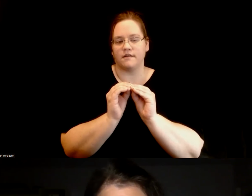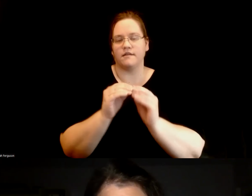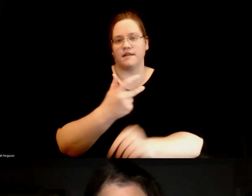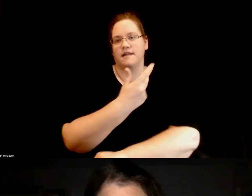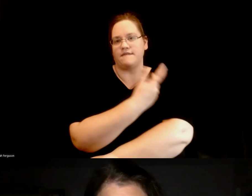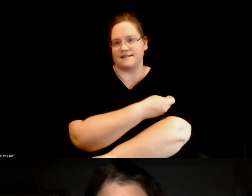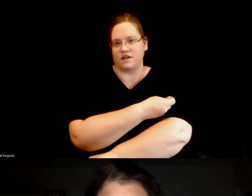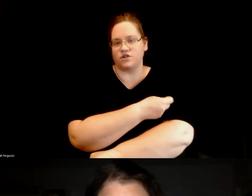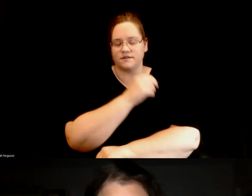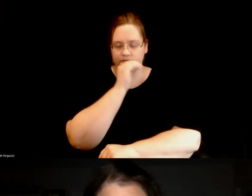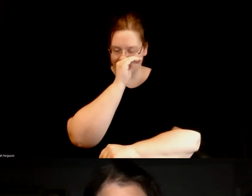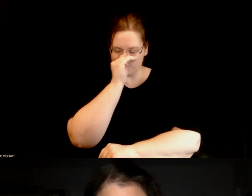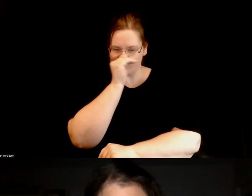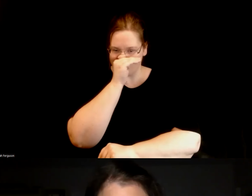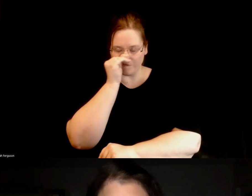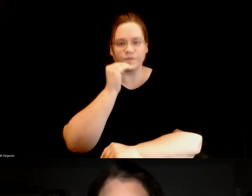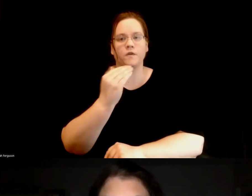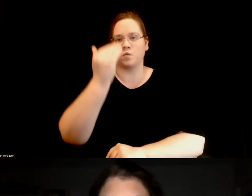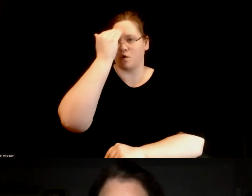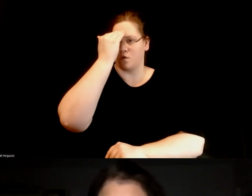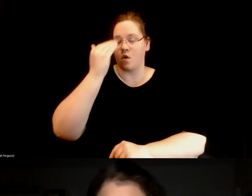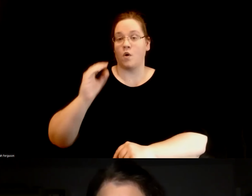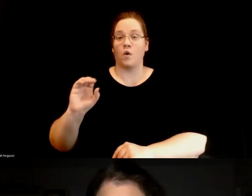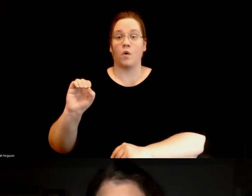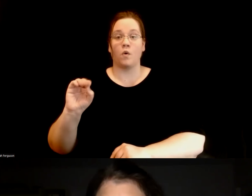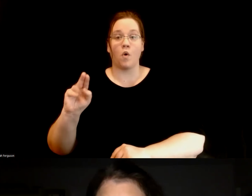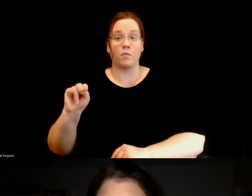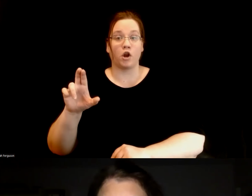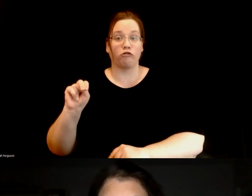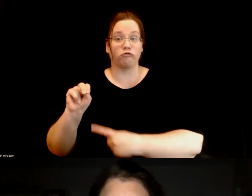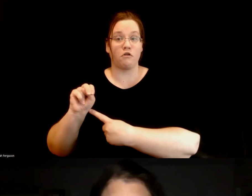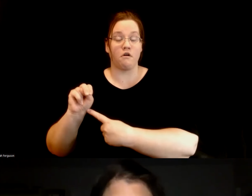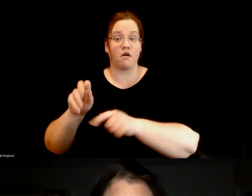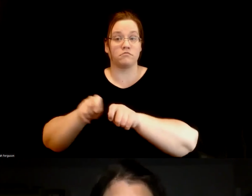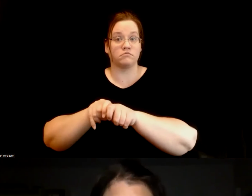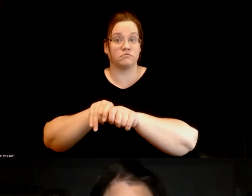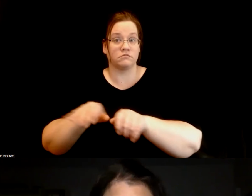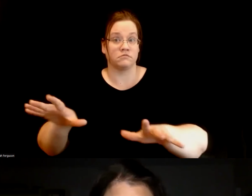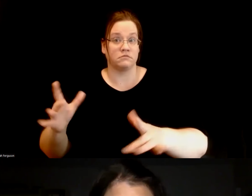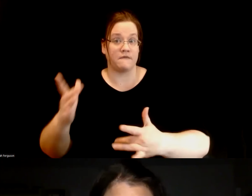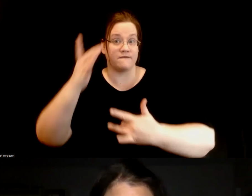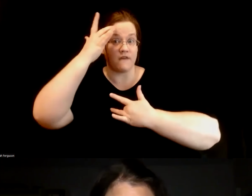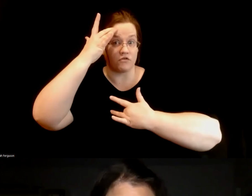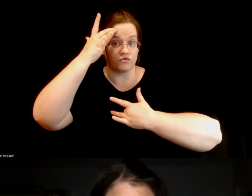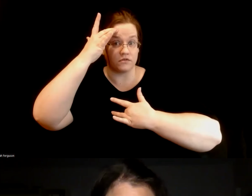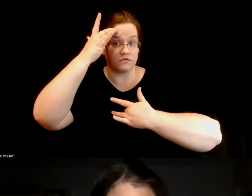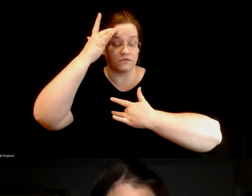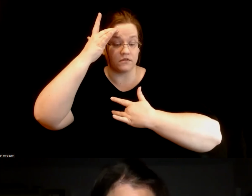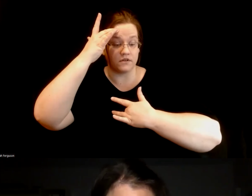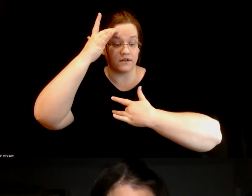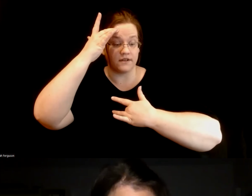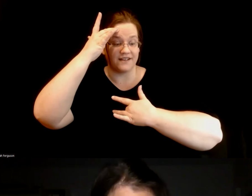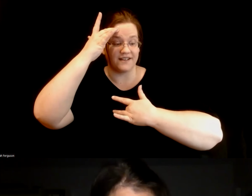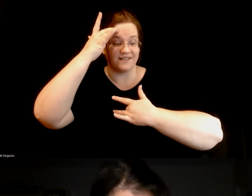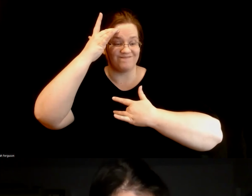vaccinations. We do know that Omicron infection on its own it's not been